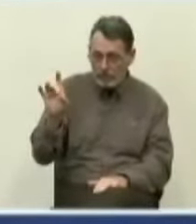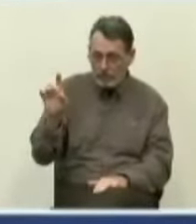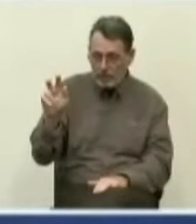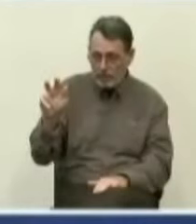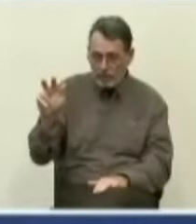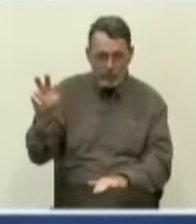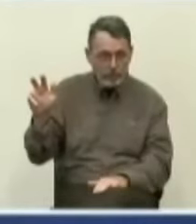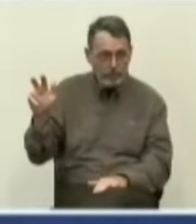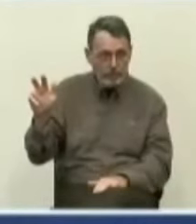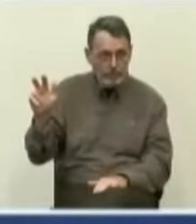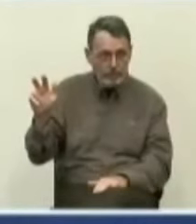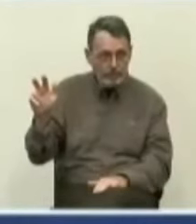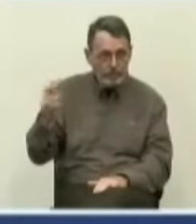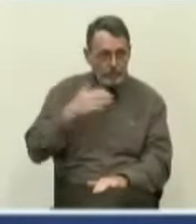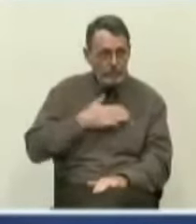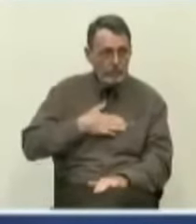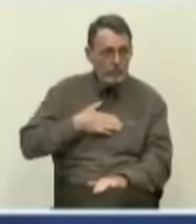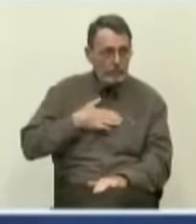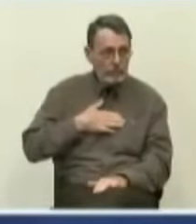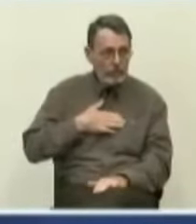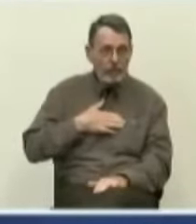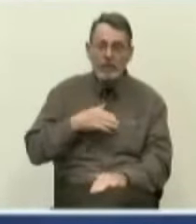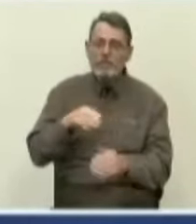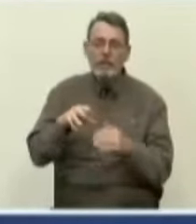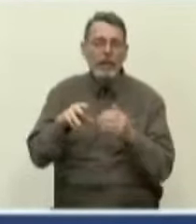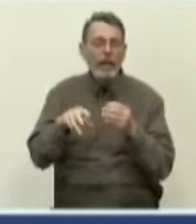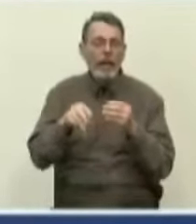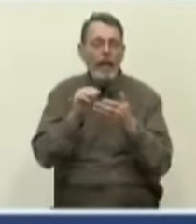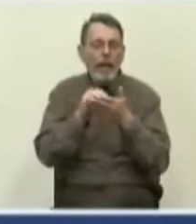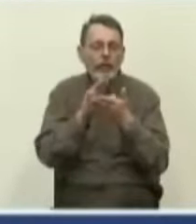1-669-900-6833. Please enter meeting code